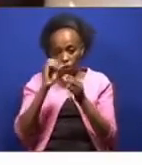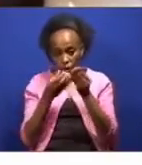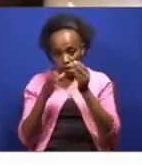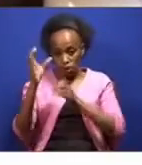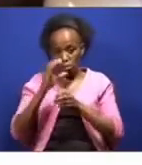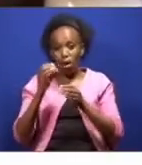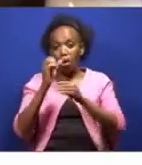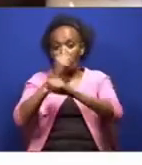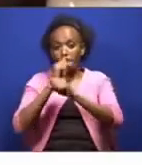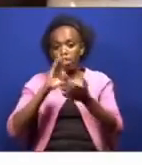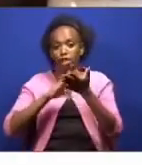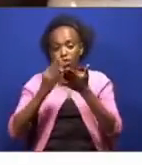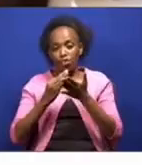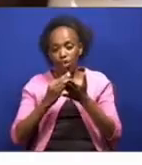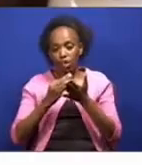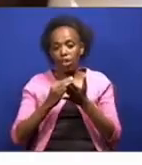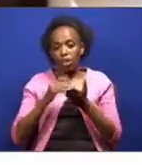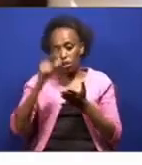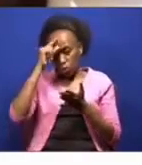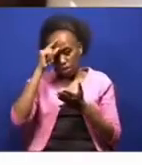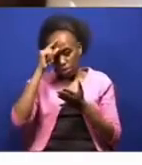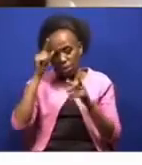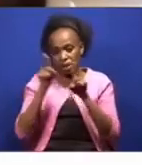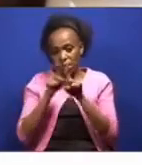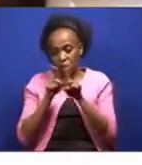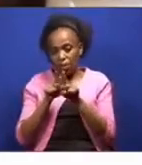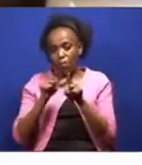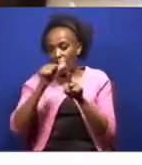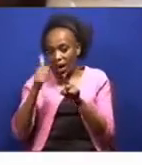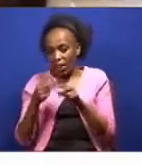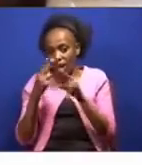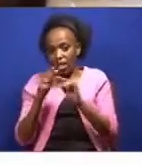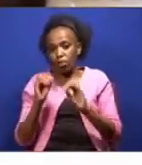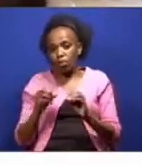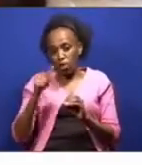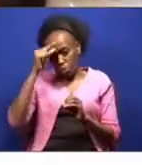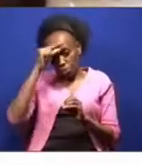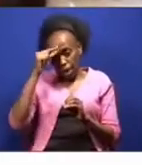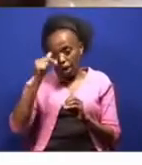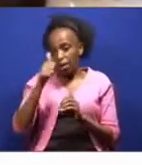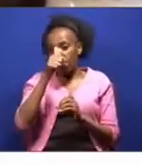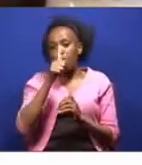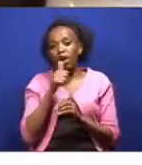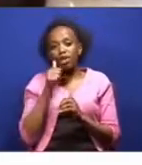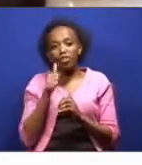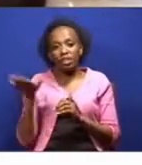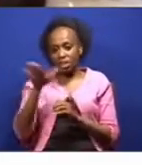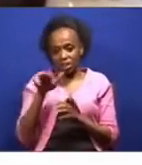agencies and unnamed private entities.